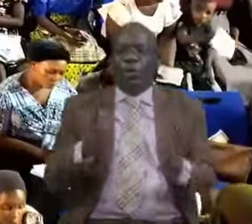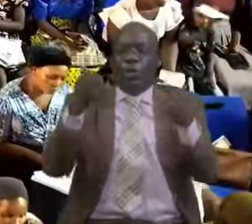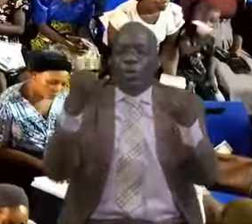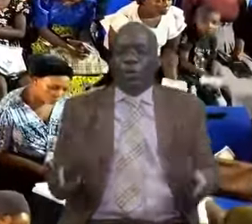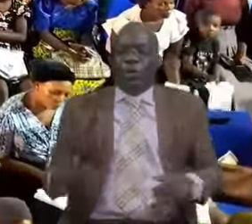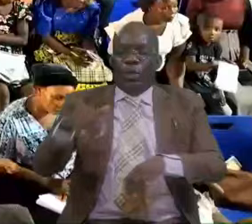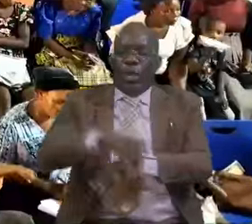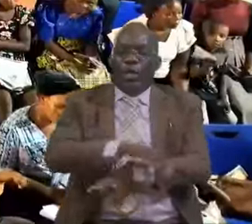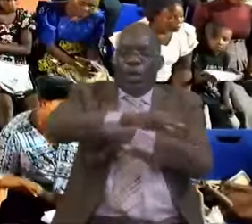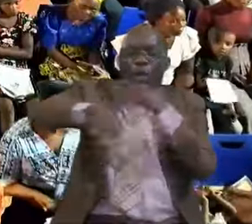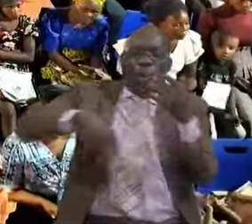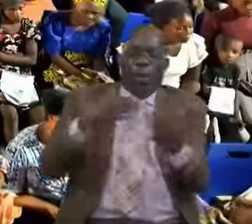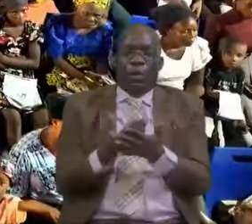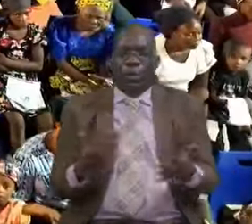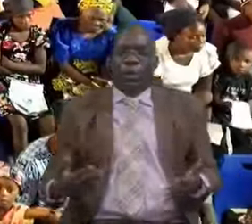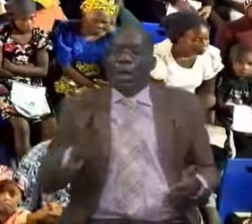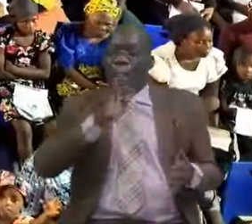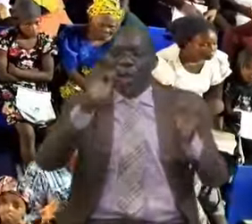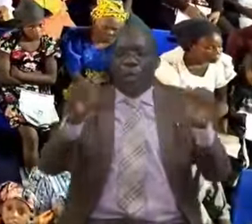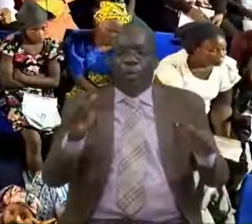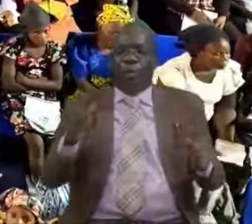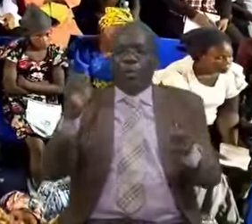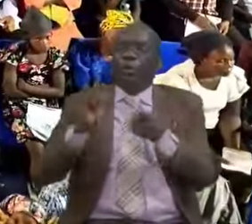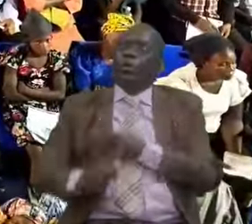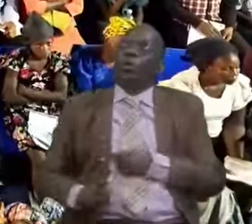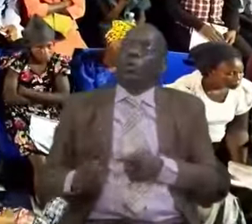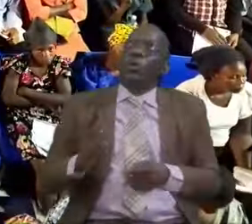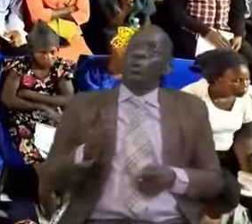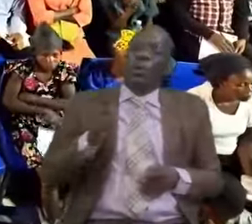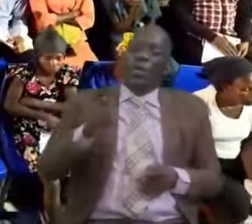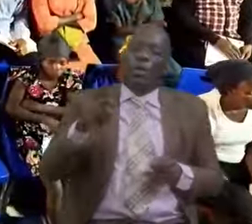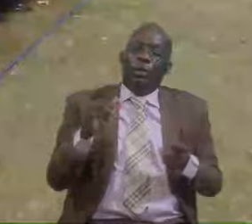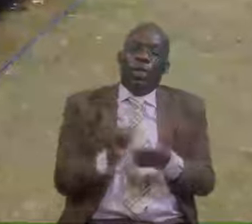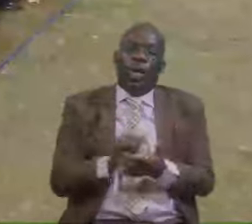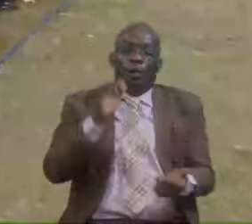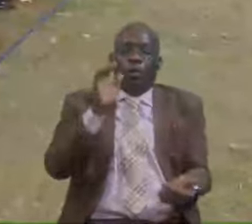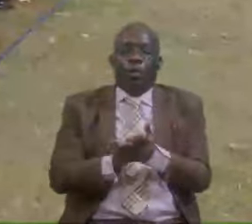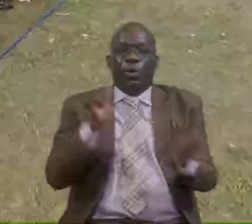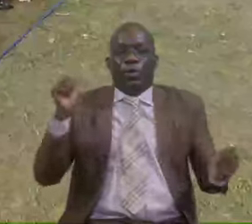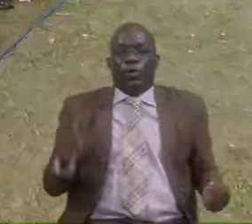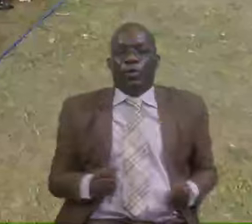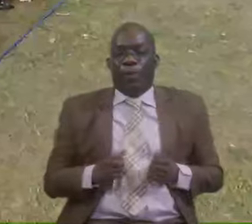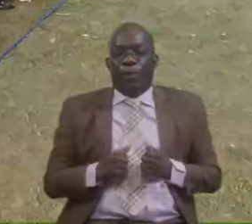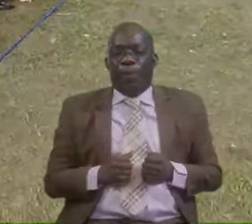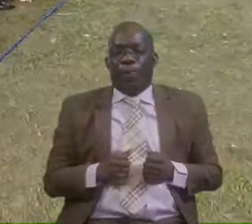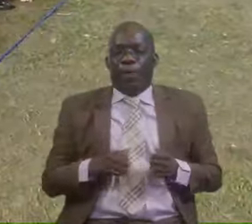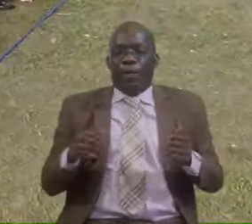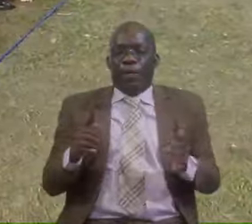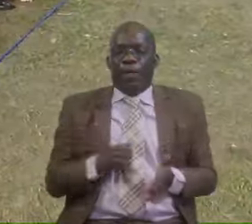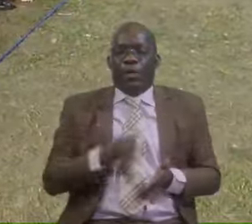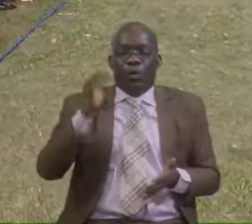all things are possible to him that believeth. It will be done